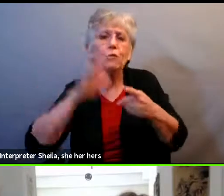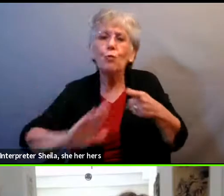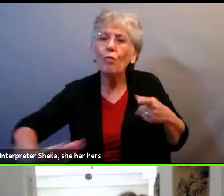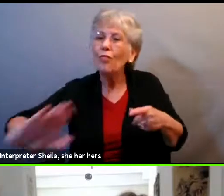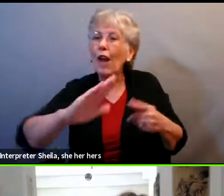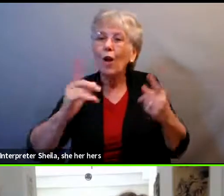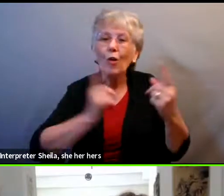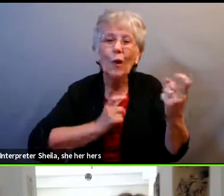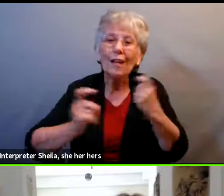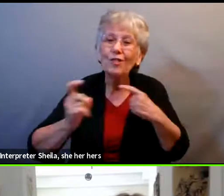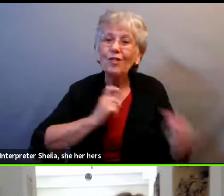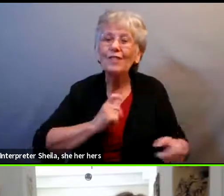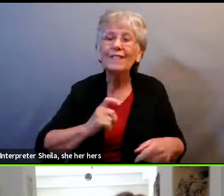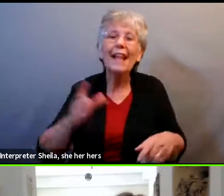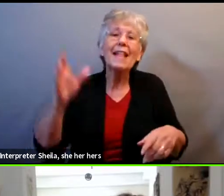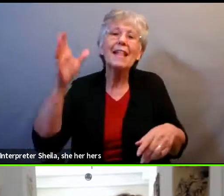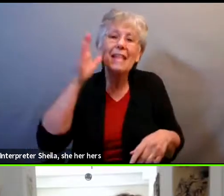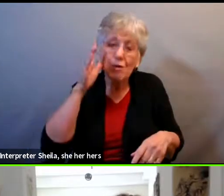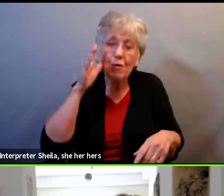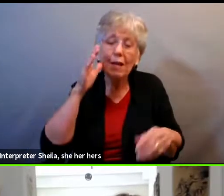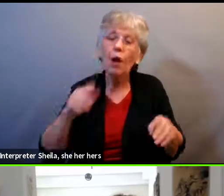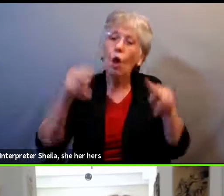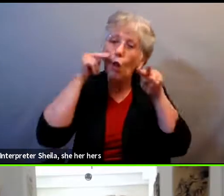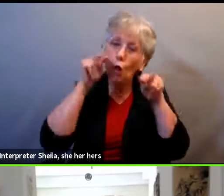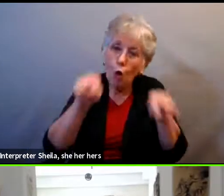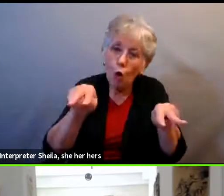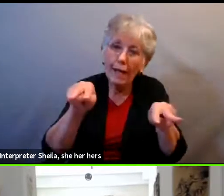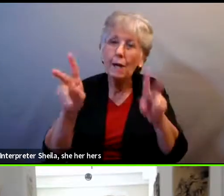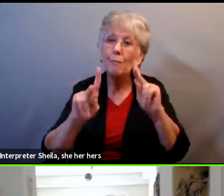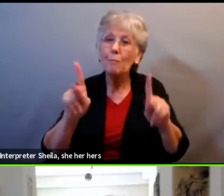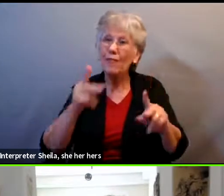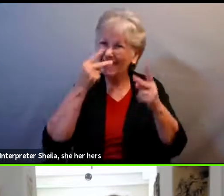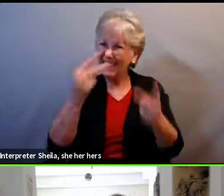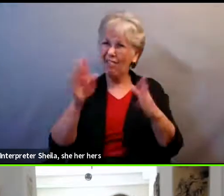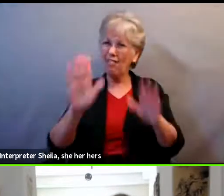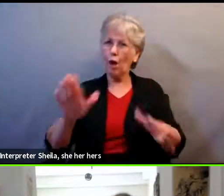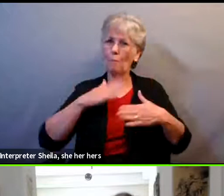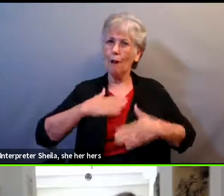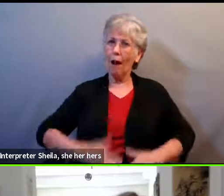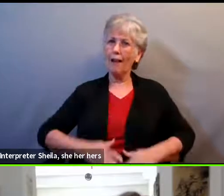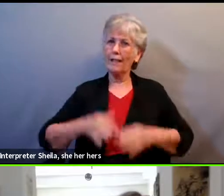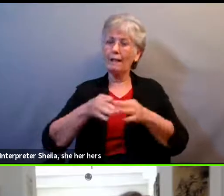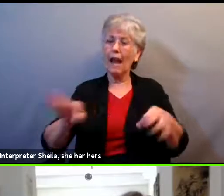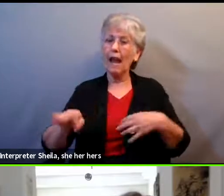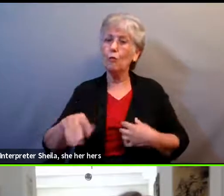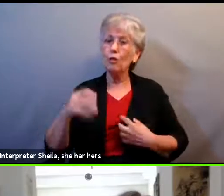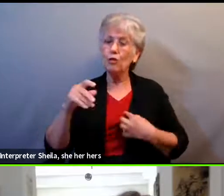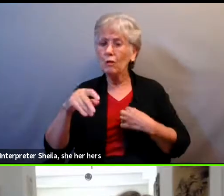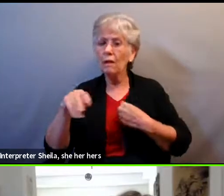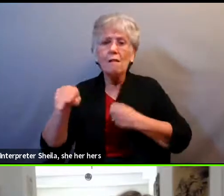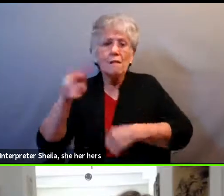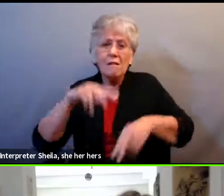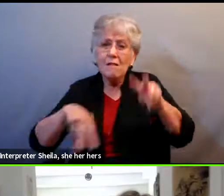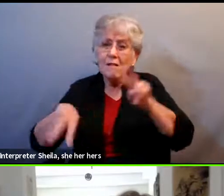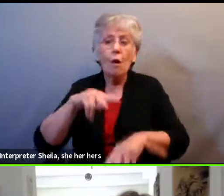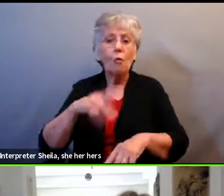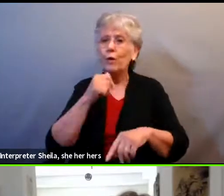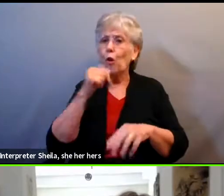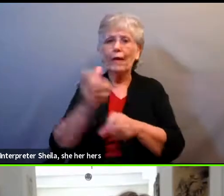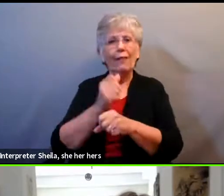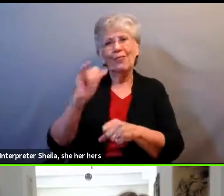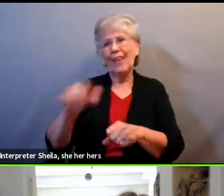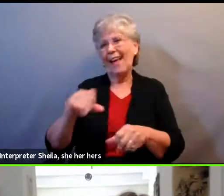hearing, you know, and looking at people's body language. And you don't really get that on Zoom.